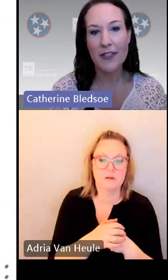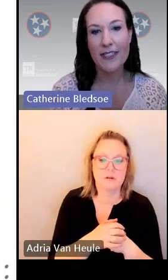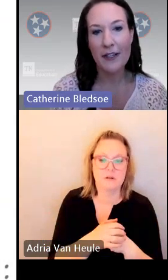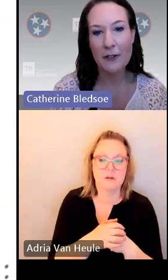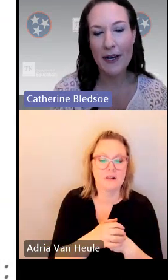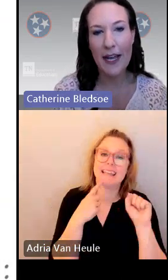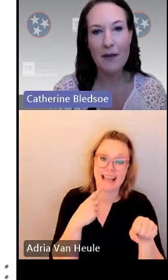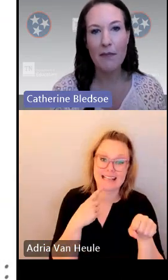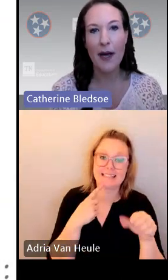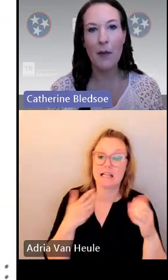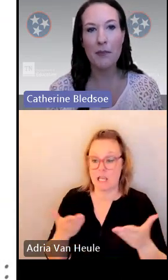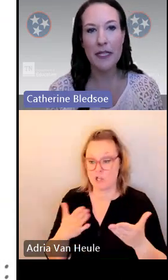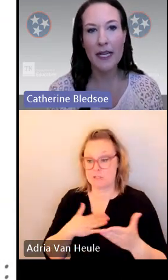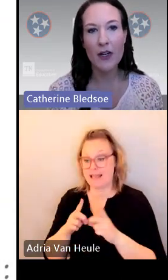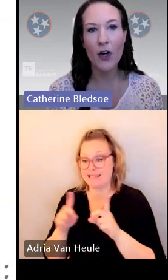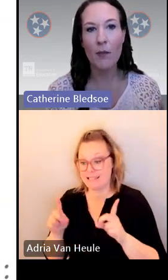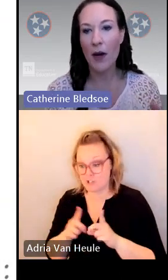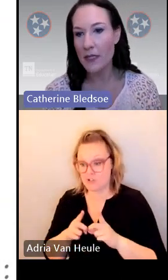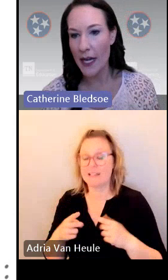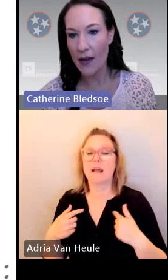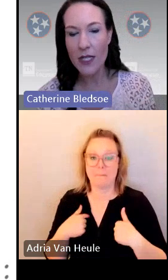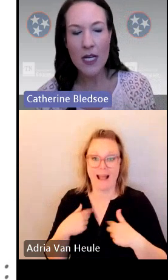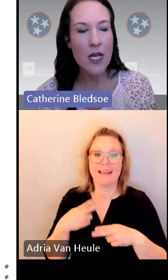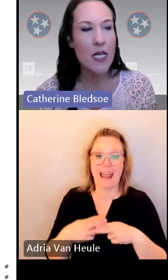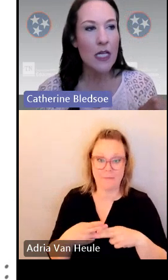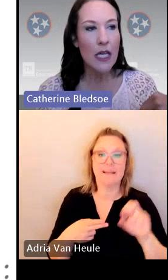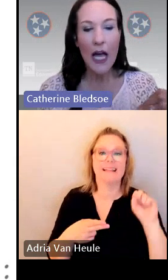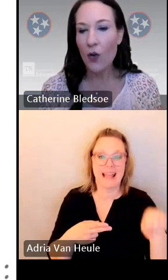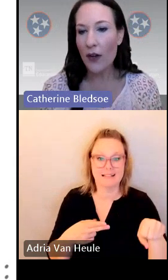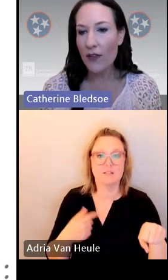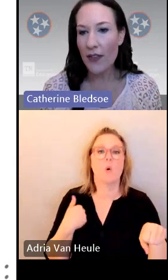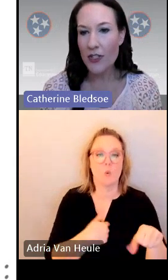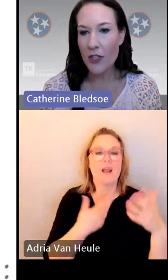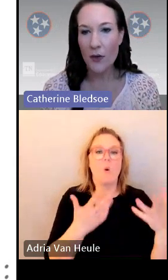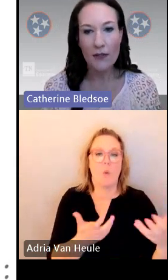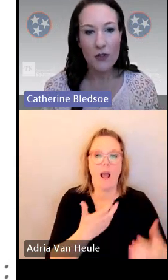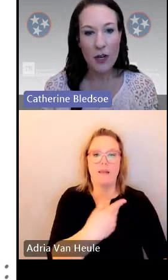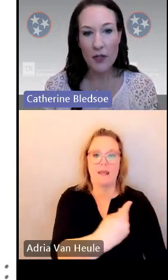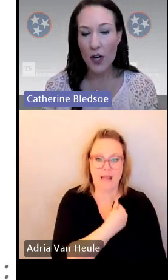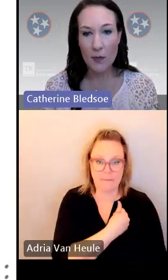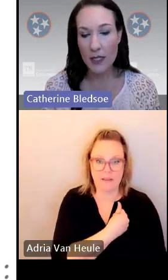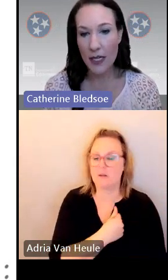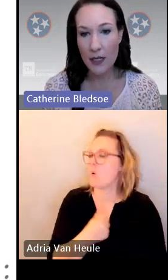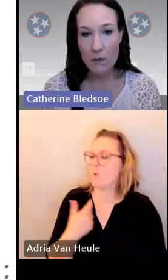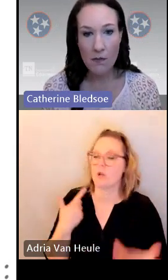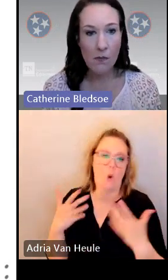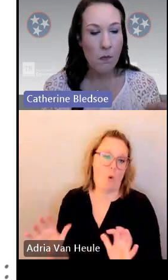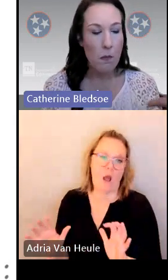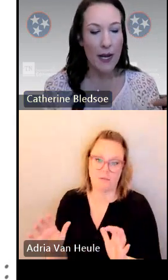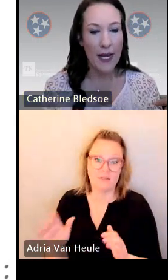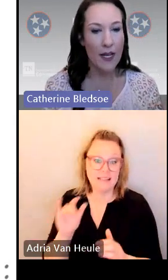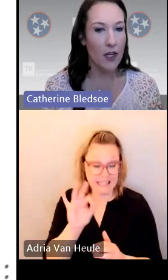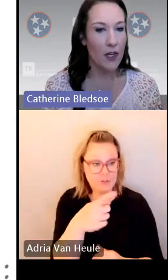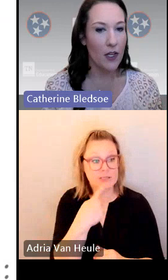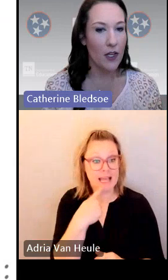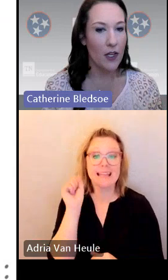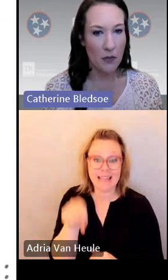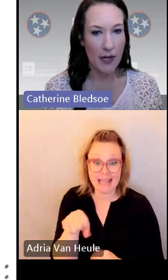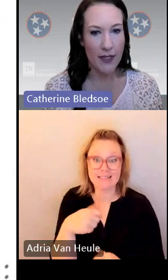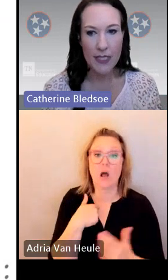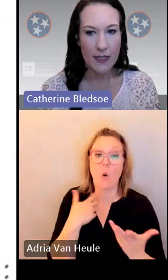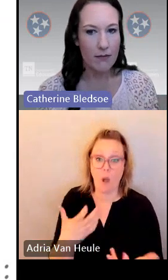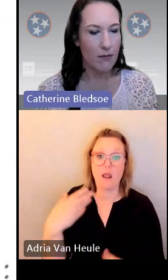my district, here's my name, I'm opting in or I'm opting out. I'll clarify this too. If you tell me you're opting in and